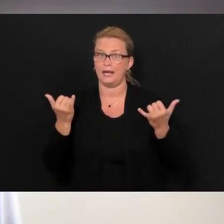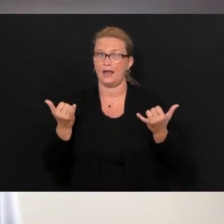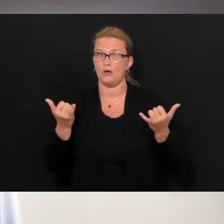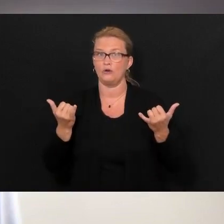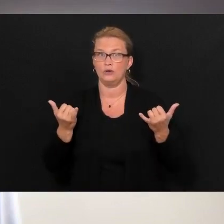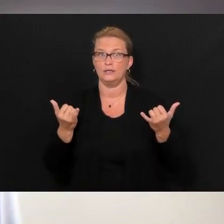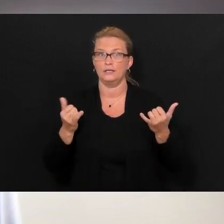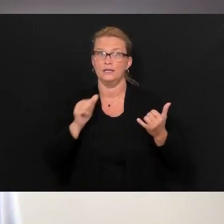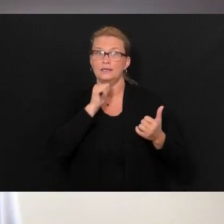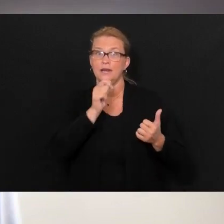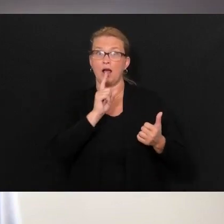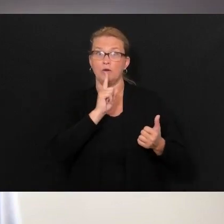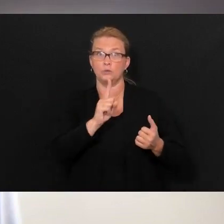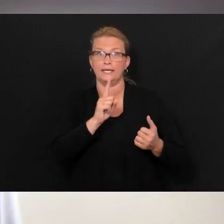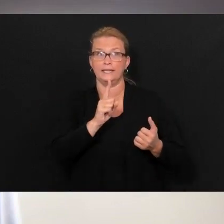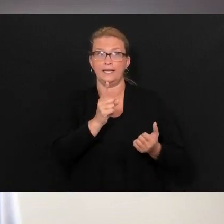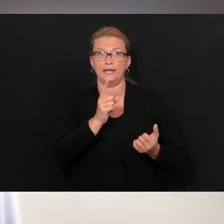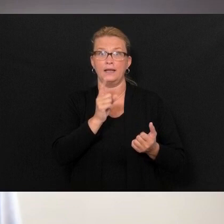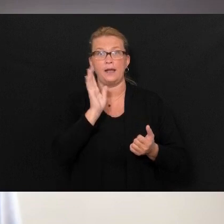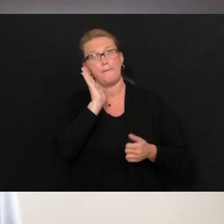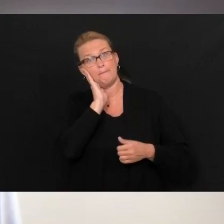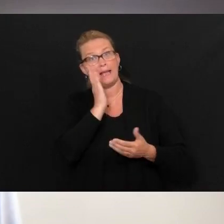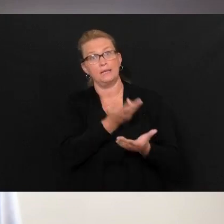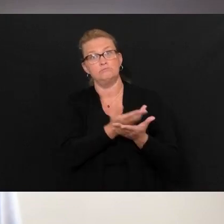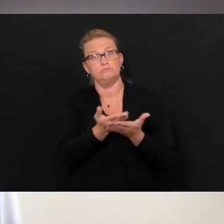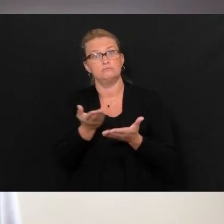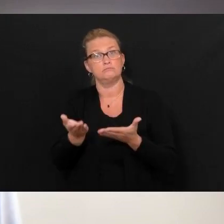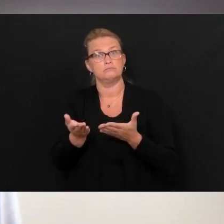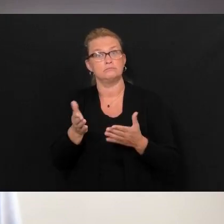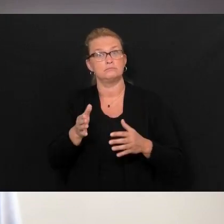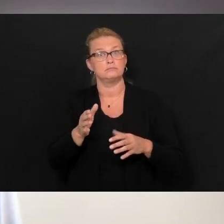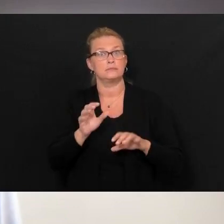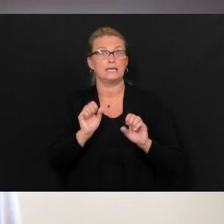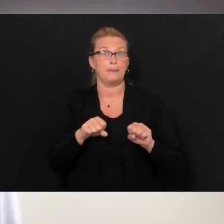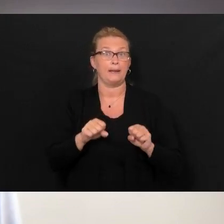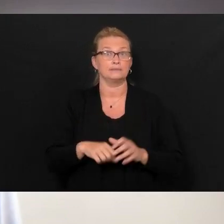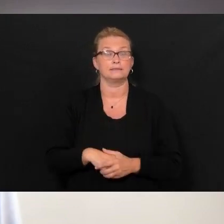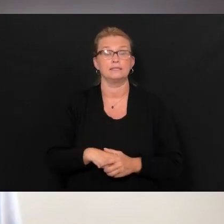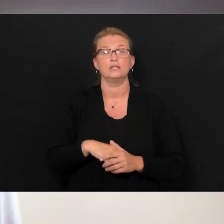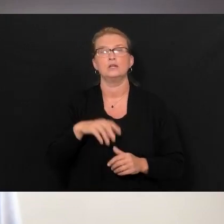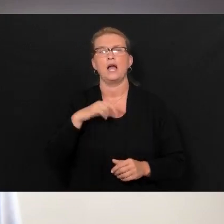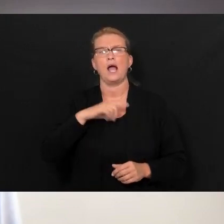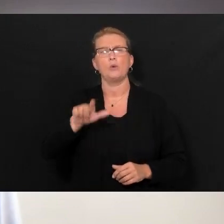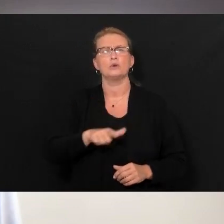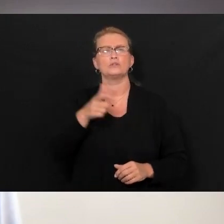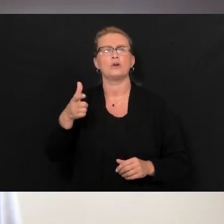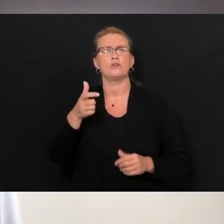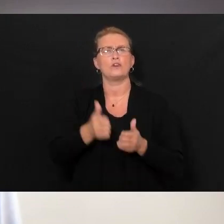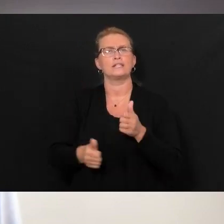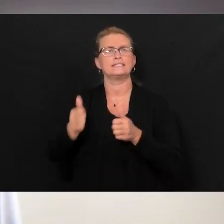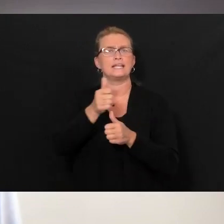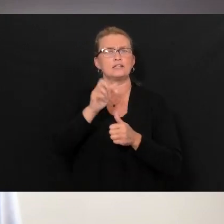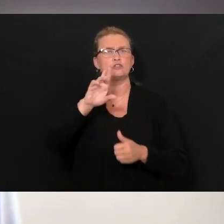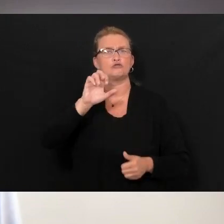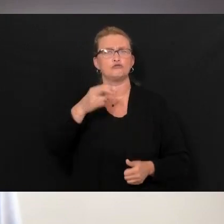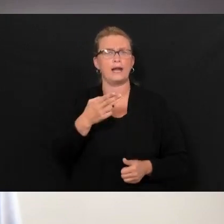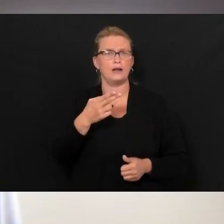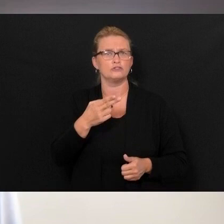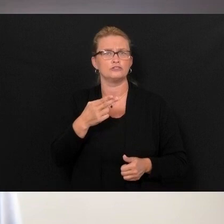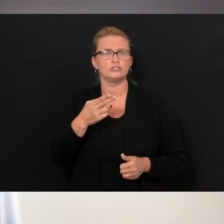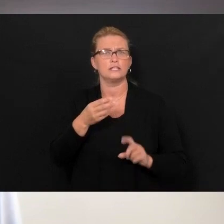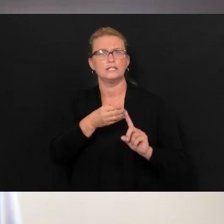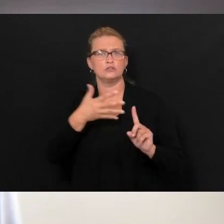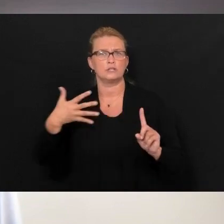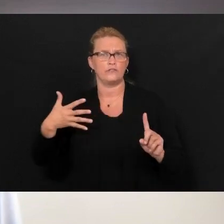not necessarily bed capacity. So I'll turn it over to Secretary Crouch to talk just for a minute